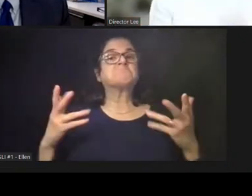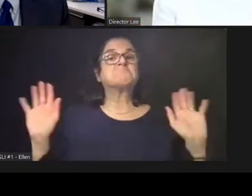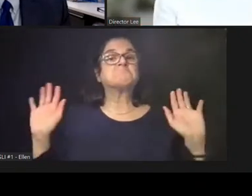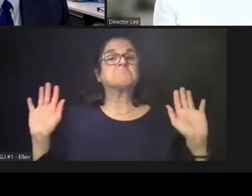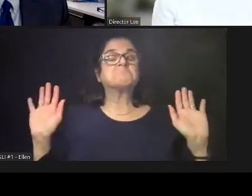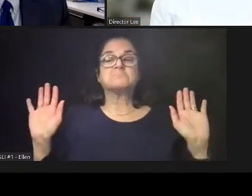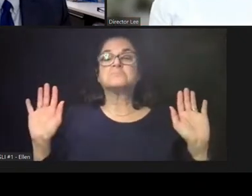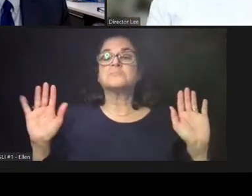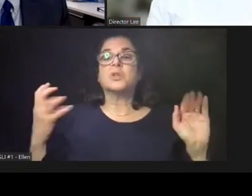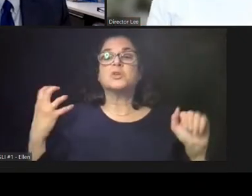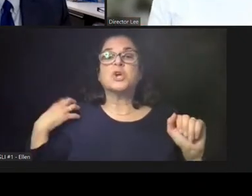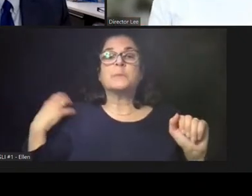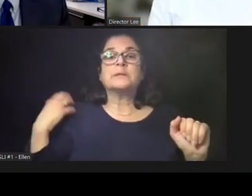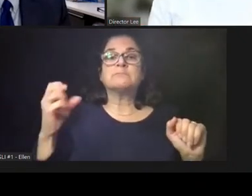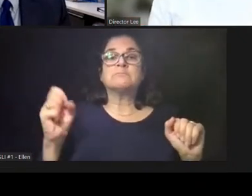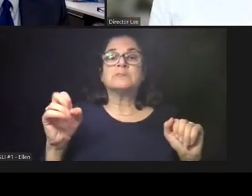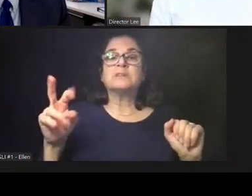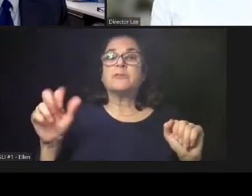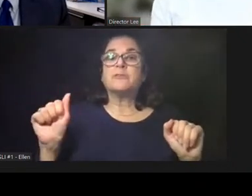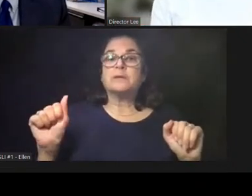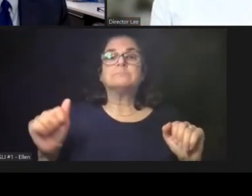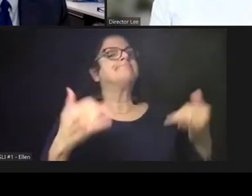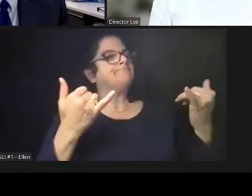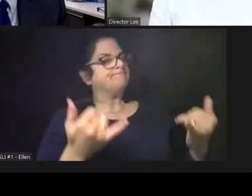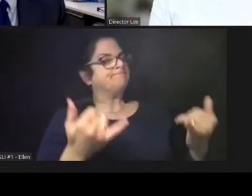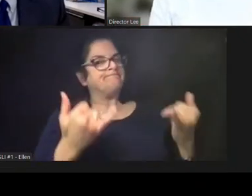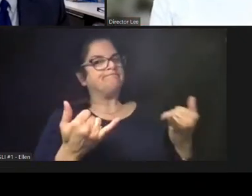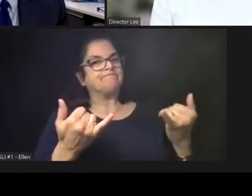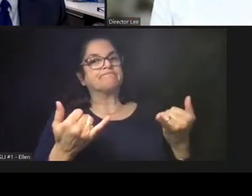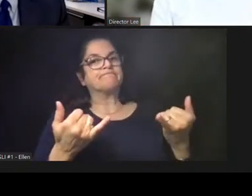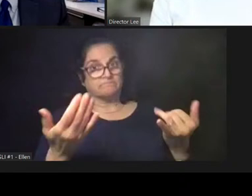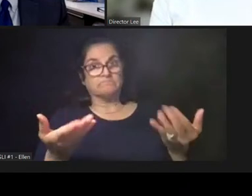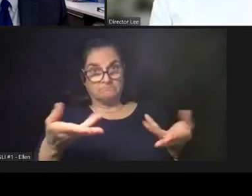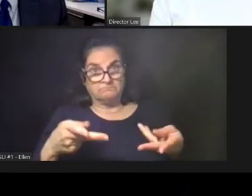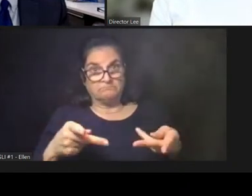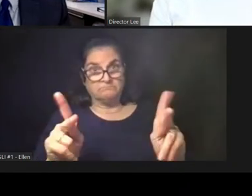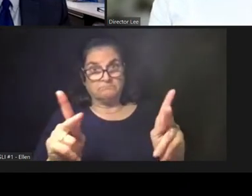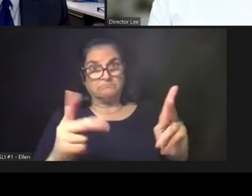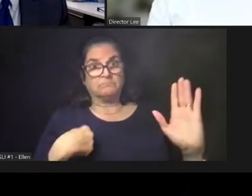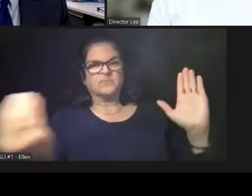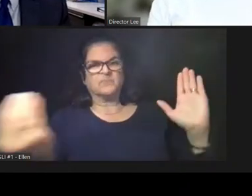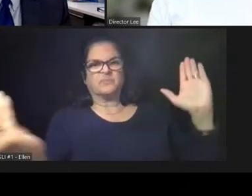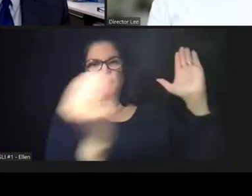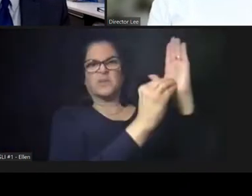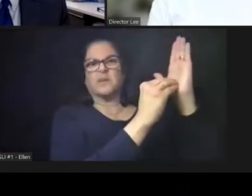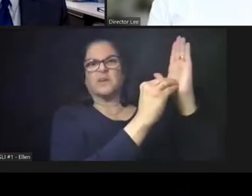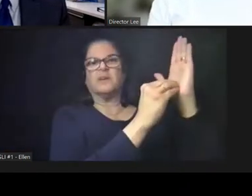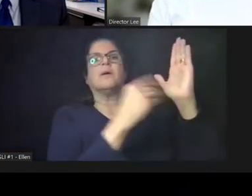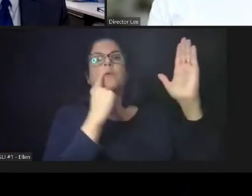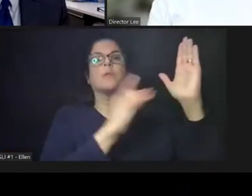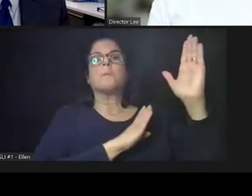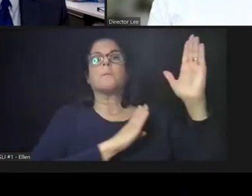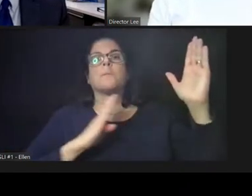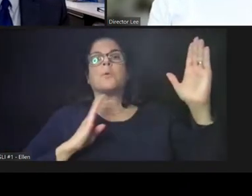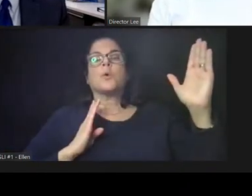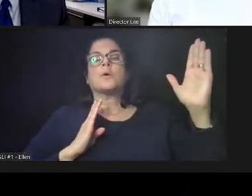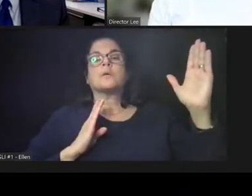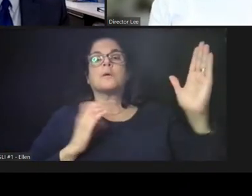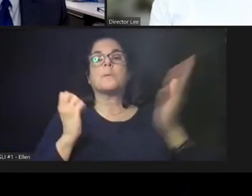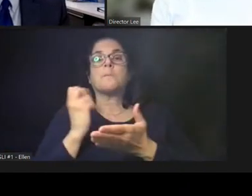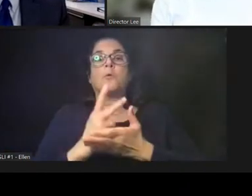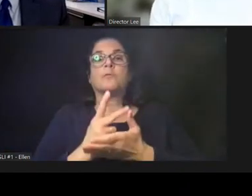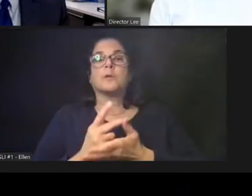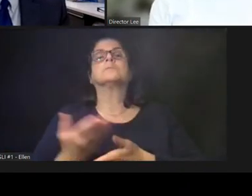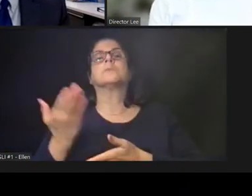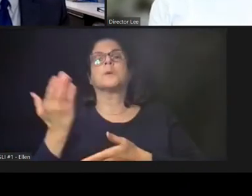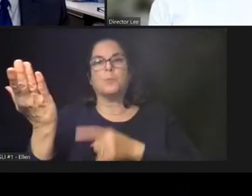matter, Chairman Silva. May I now have leave to place this item on the omnibus for board approval? So moved. Second.